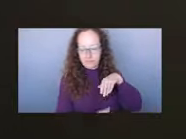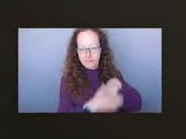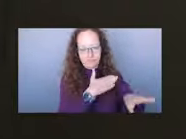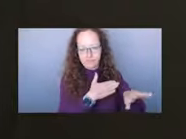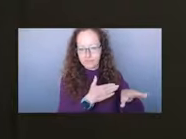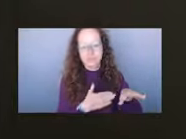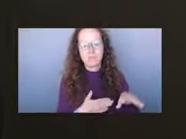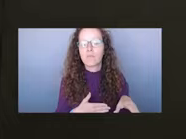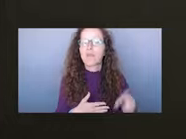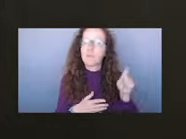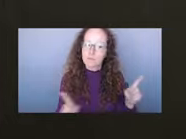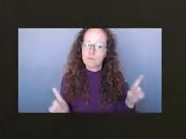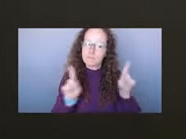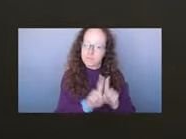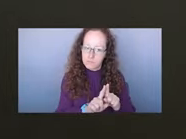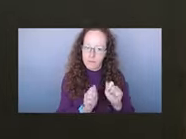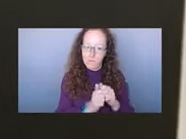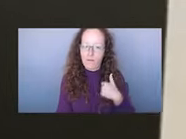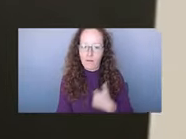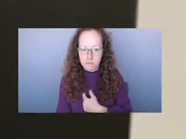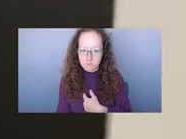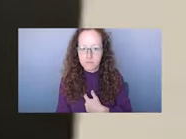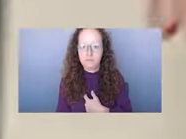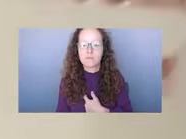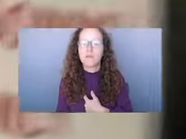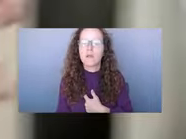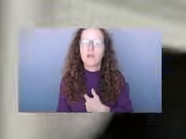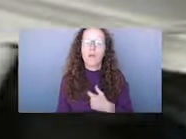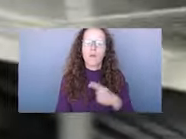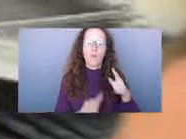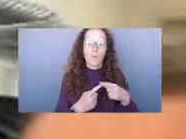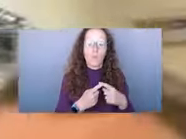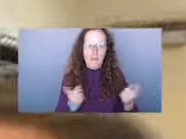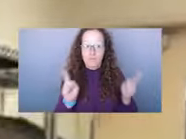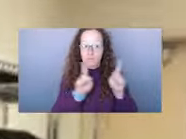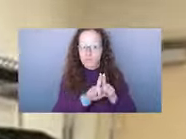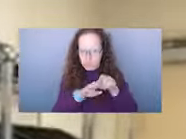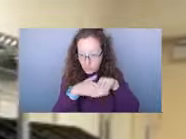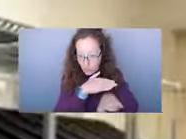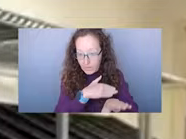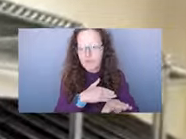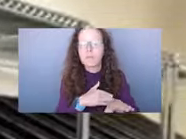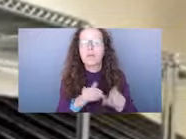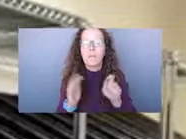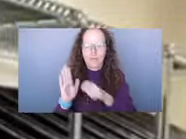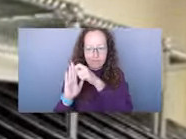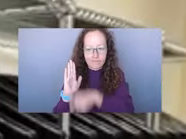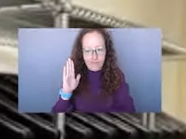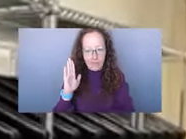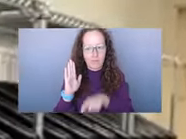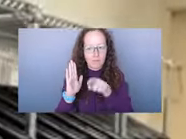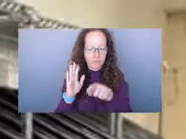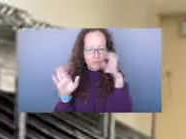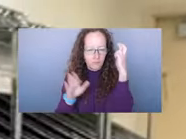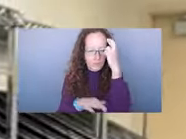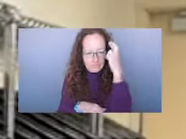manual log of the reason we needed to enter that room. Now, one thing we do get questions of, sometimes when someone's standing in this door and we